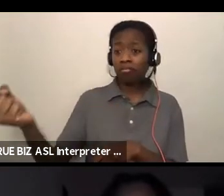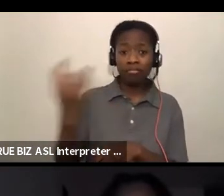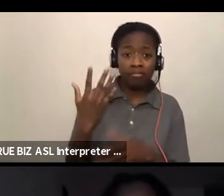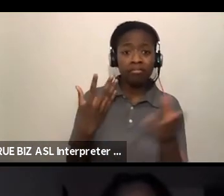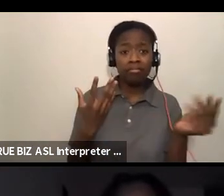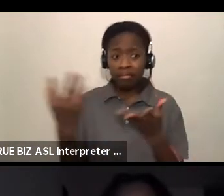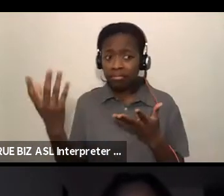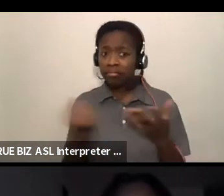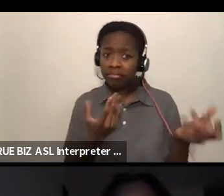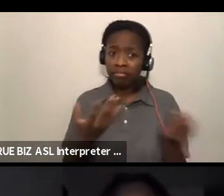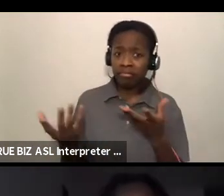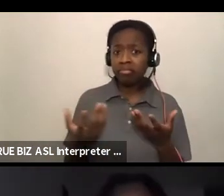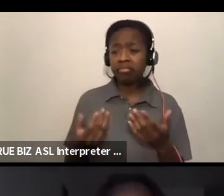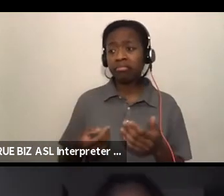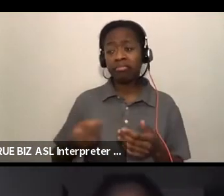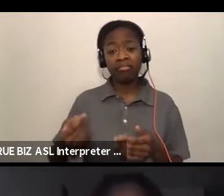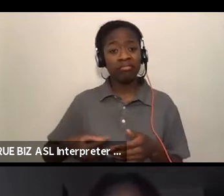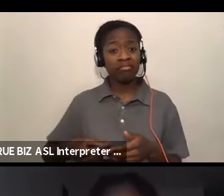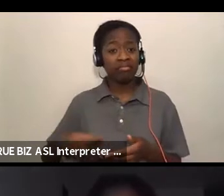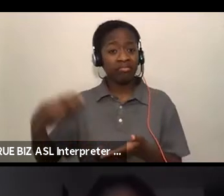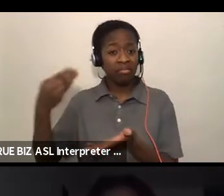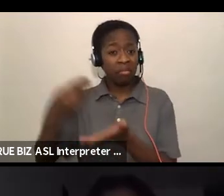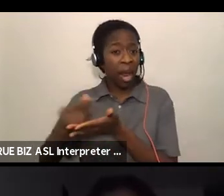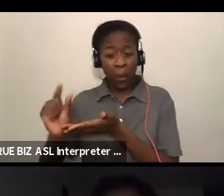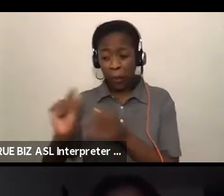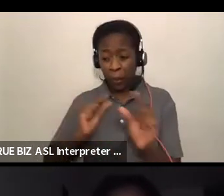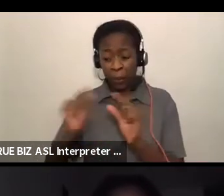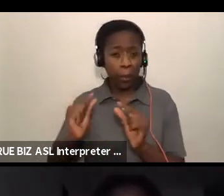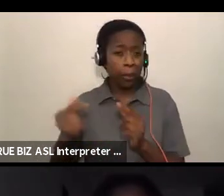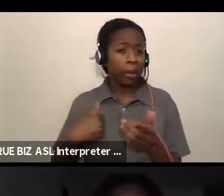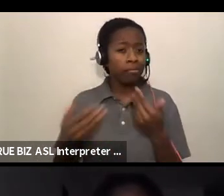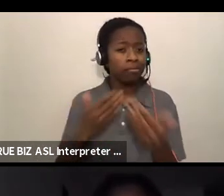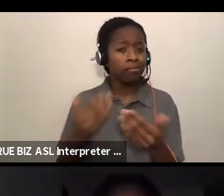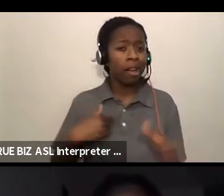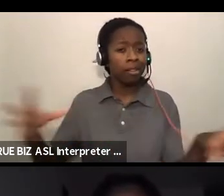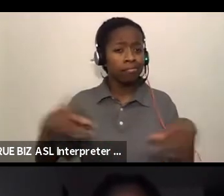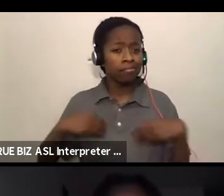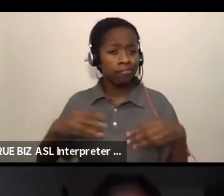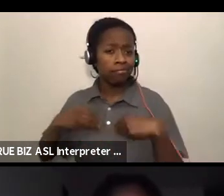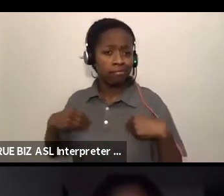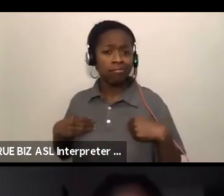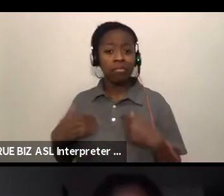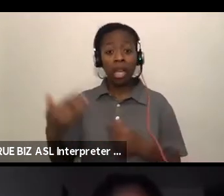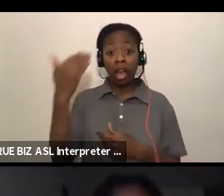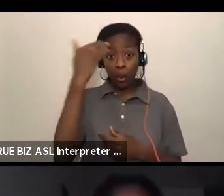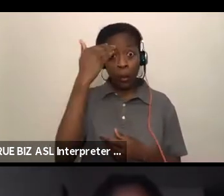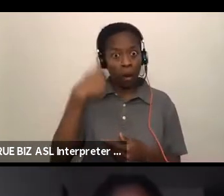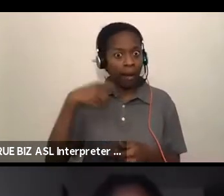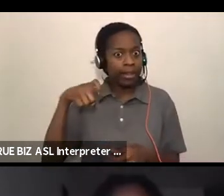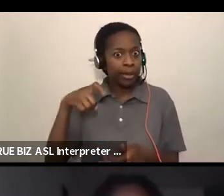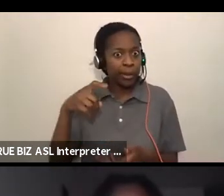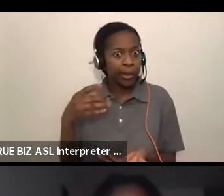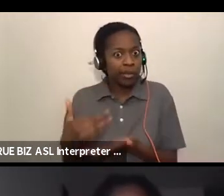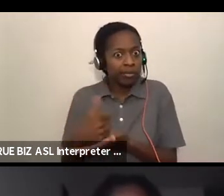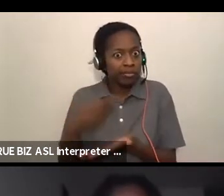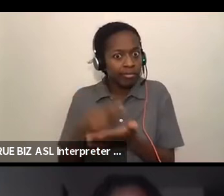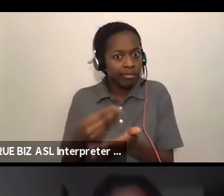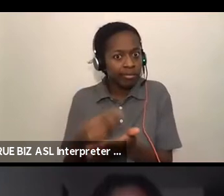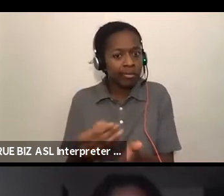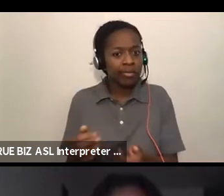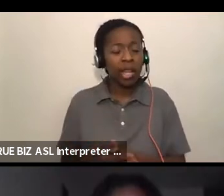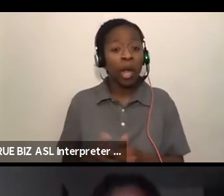whatever price, even though I knew that I needed to make a living. And